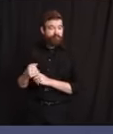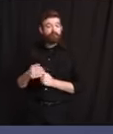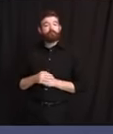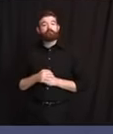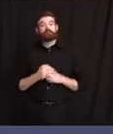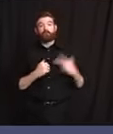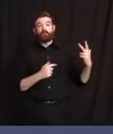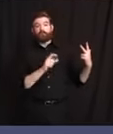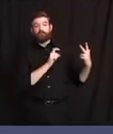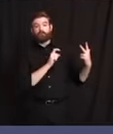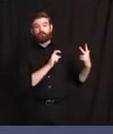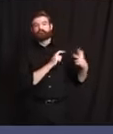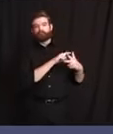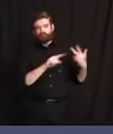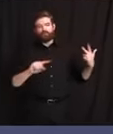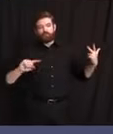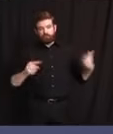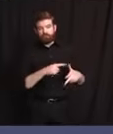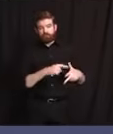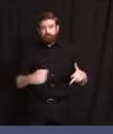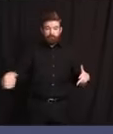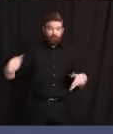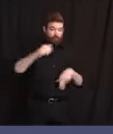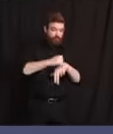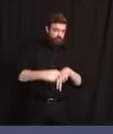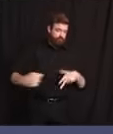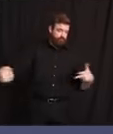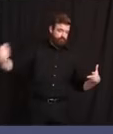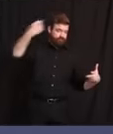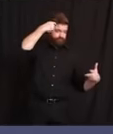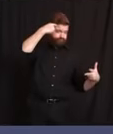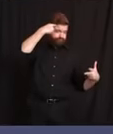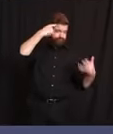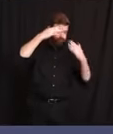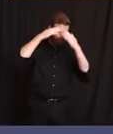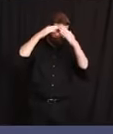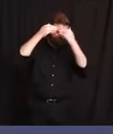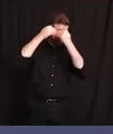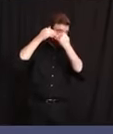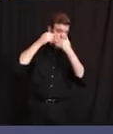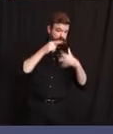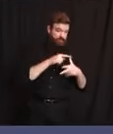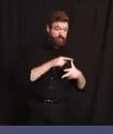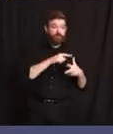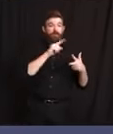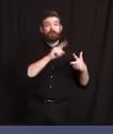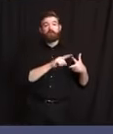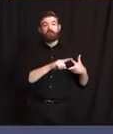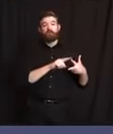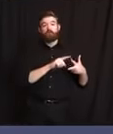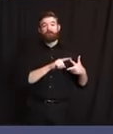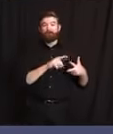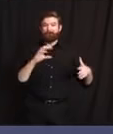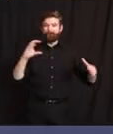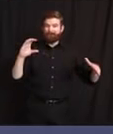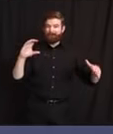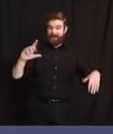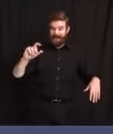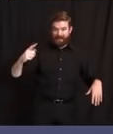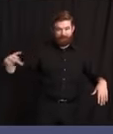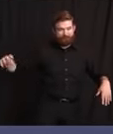with a rock and had a depressed fracture of the skull. 1 officer was bit in the leg, and 1 officer needed